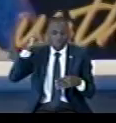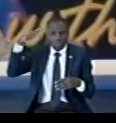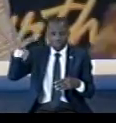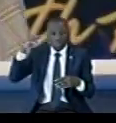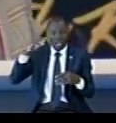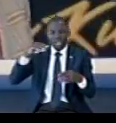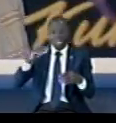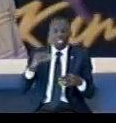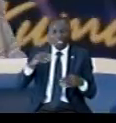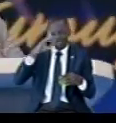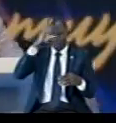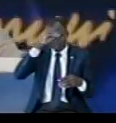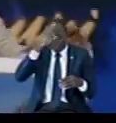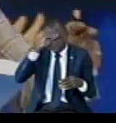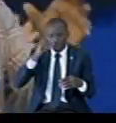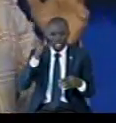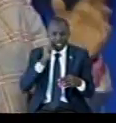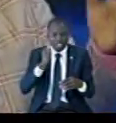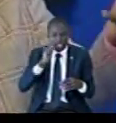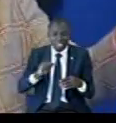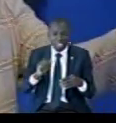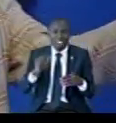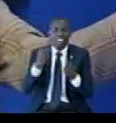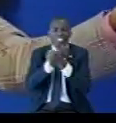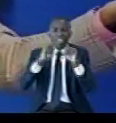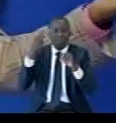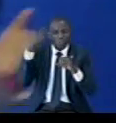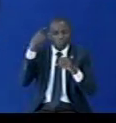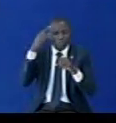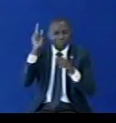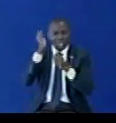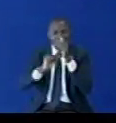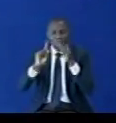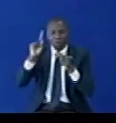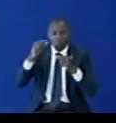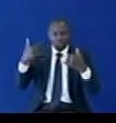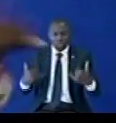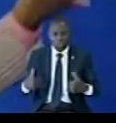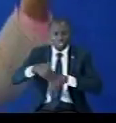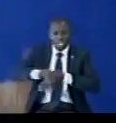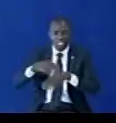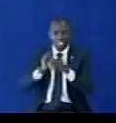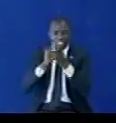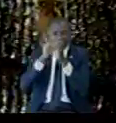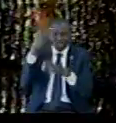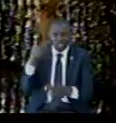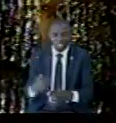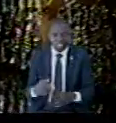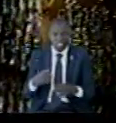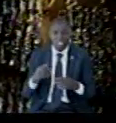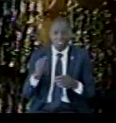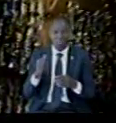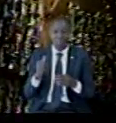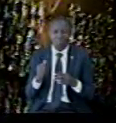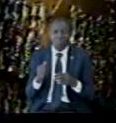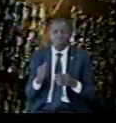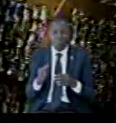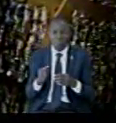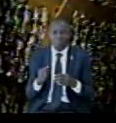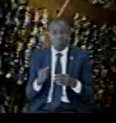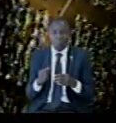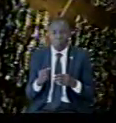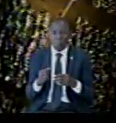boy, of the girl. Salvation for everyone tonight in Jesus' name.